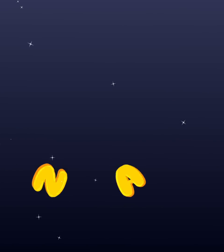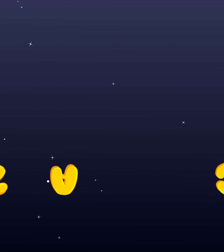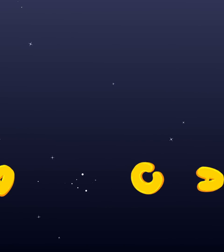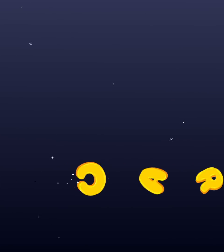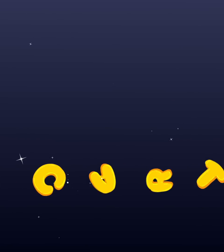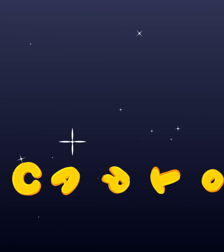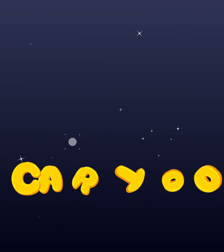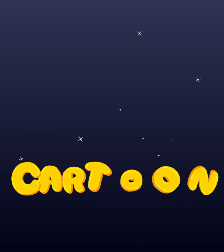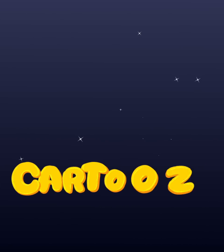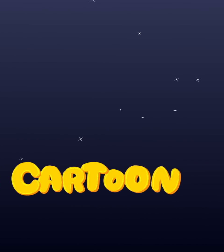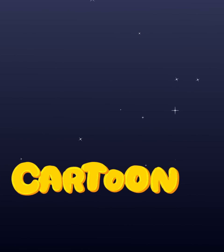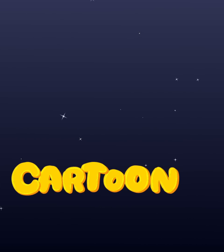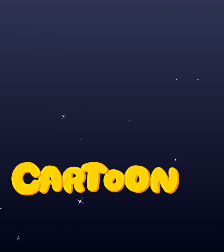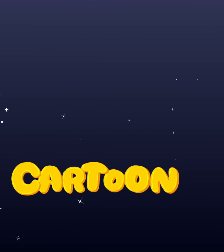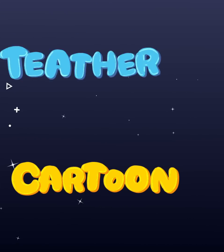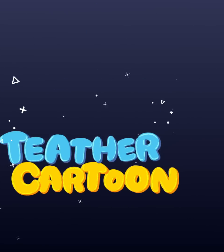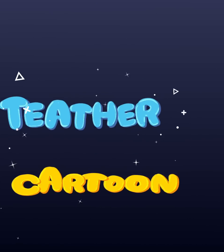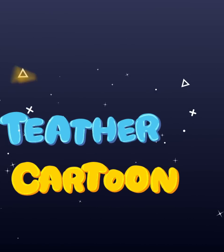Banana cartoon.